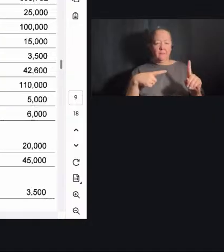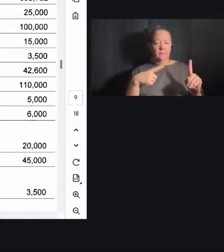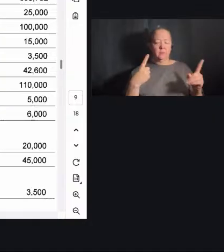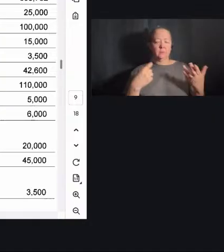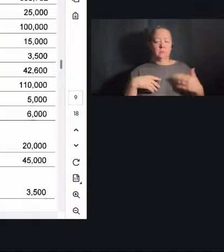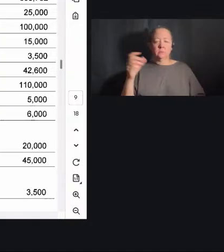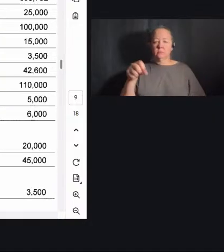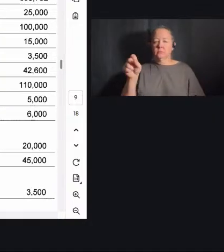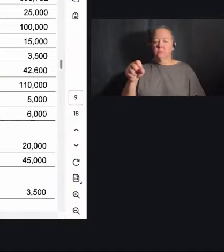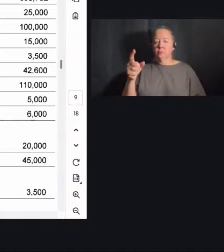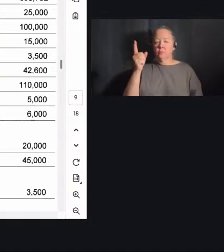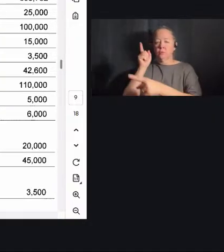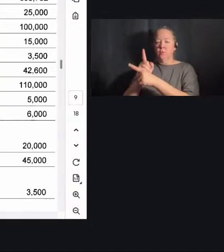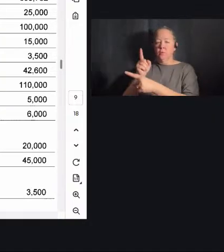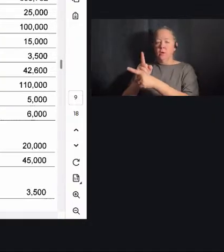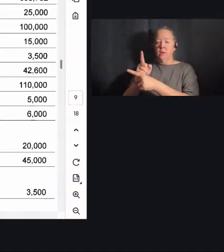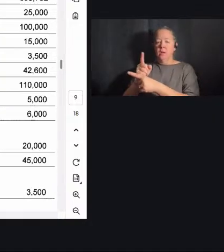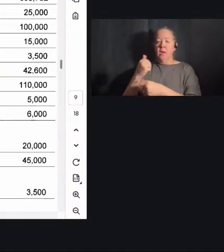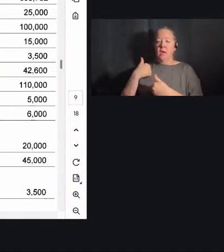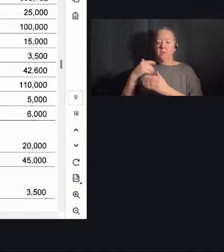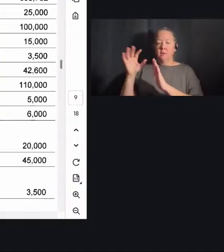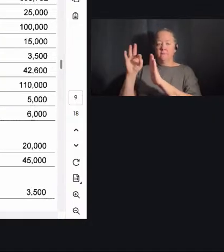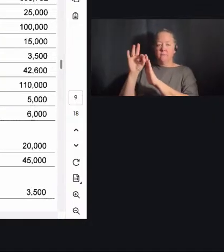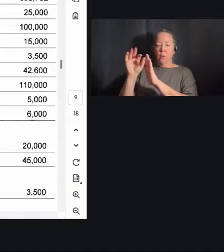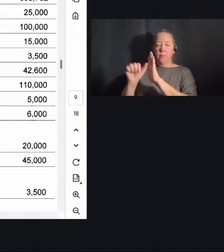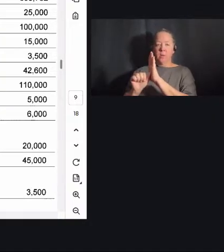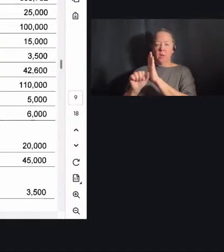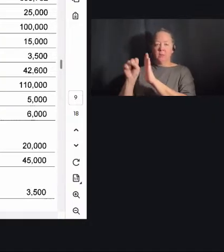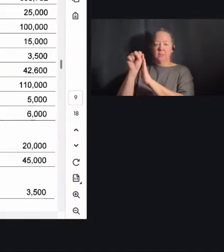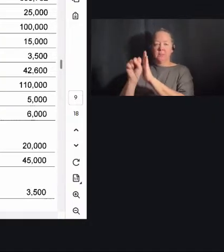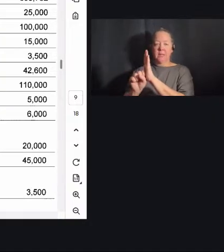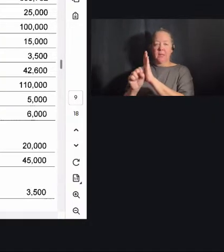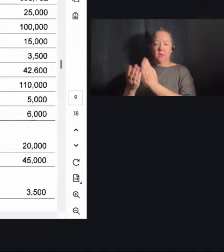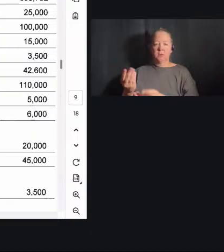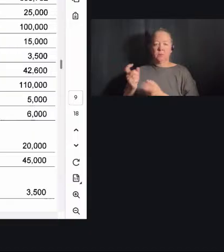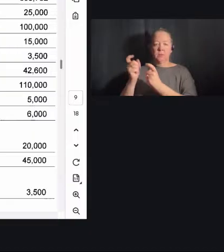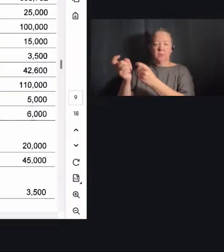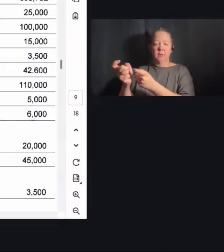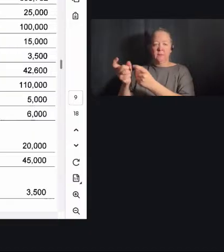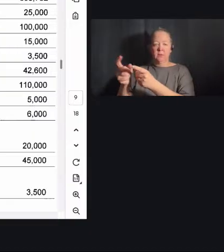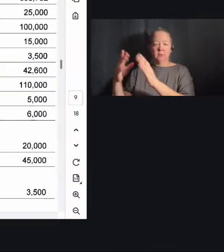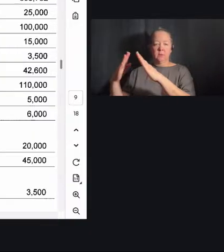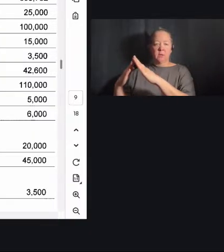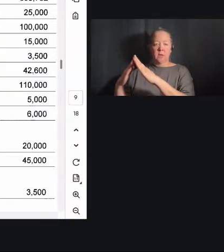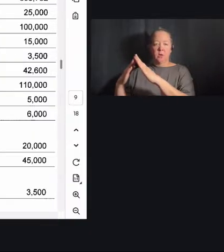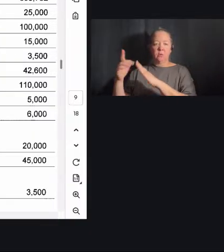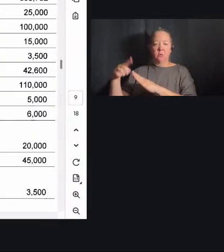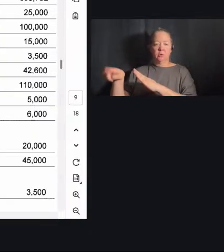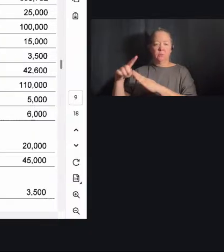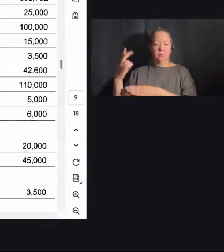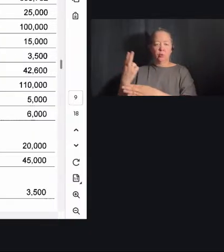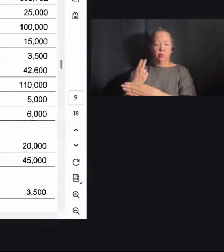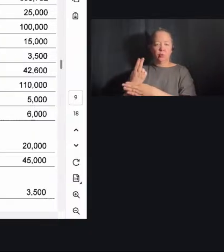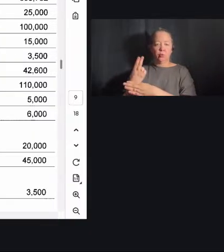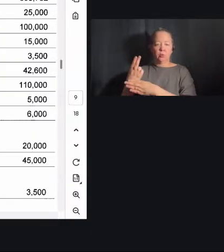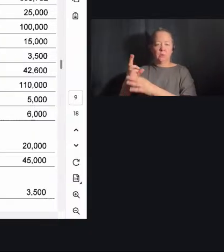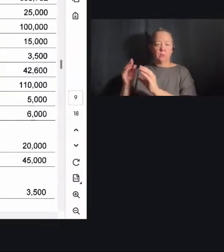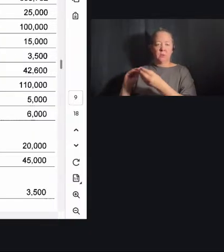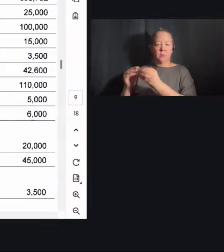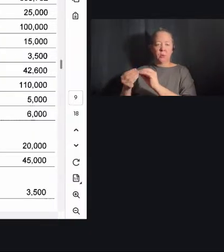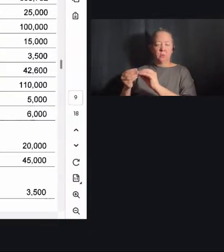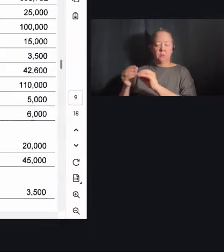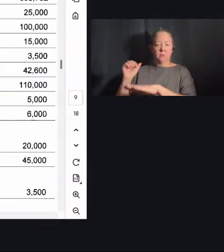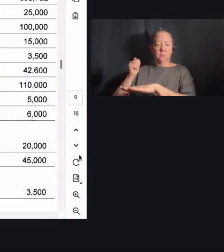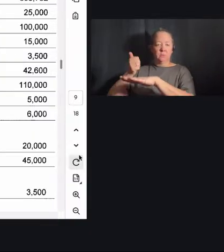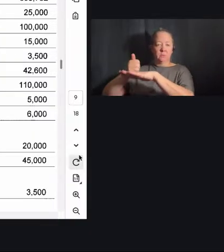a formula that the state has provided the town that she has used and came up with numbers. Ms.